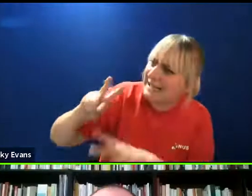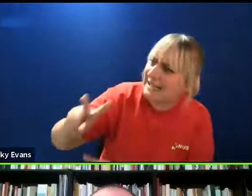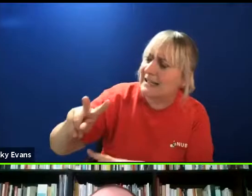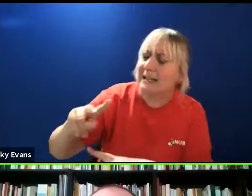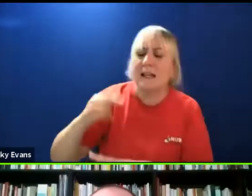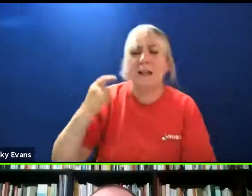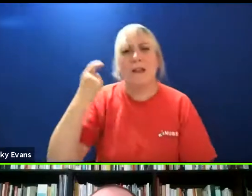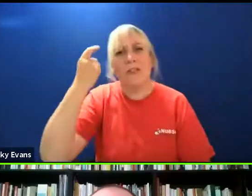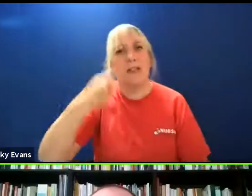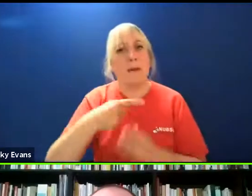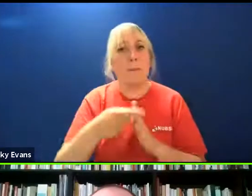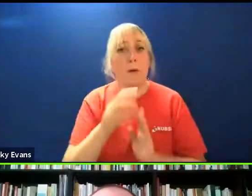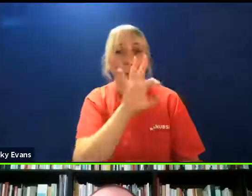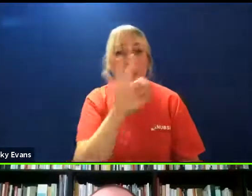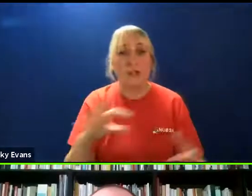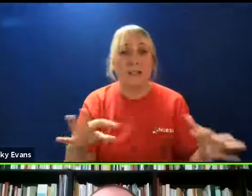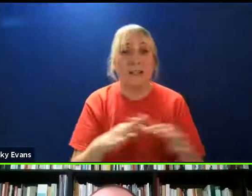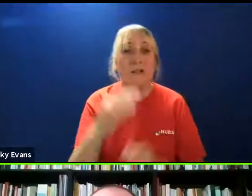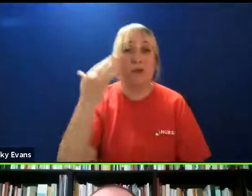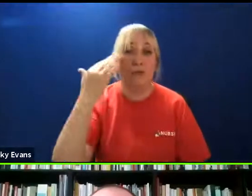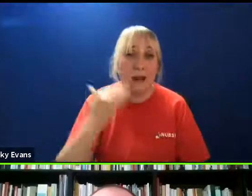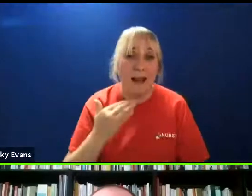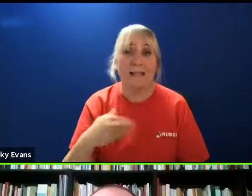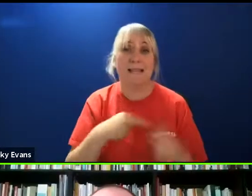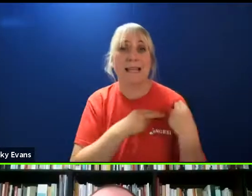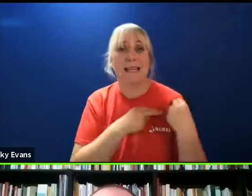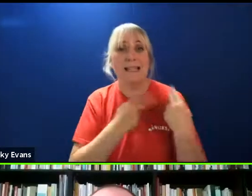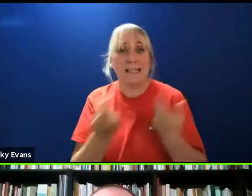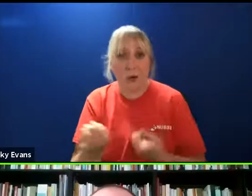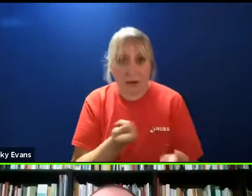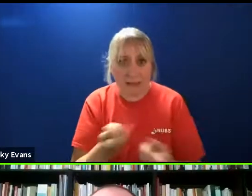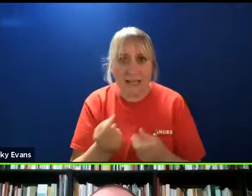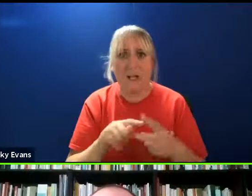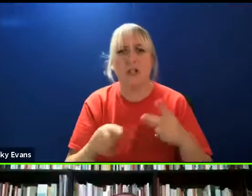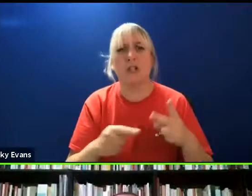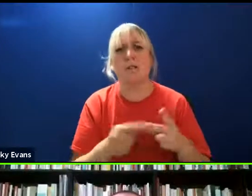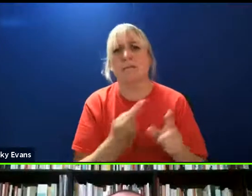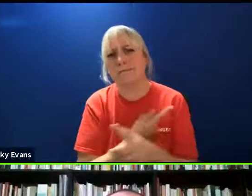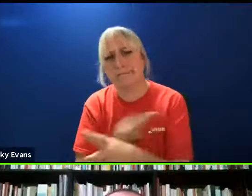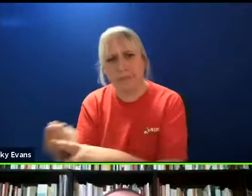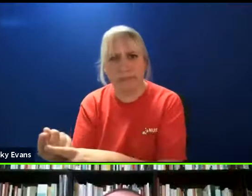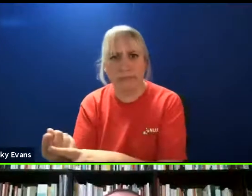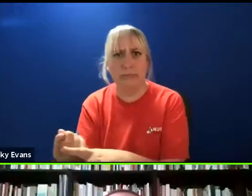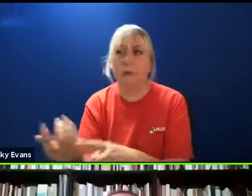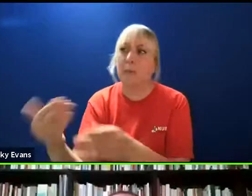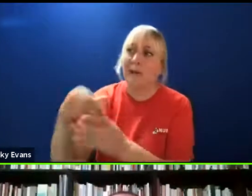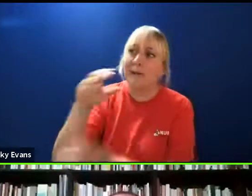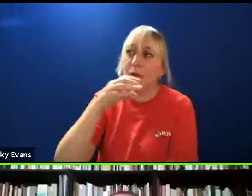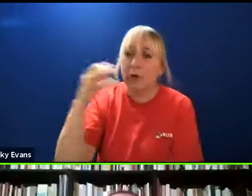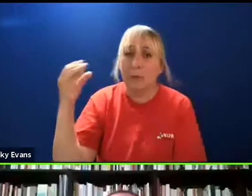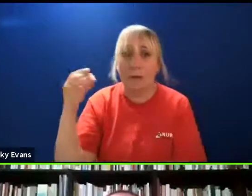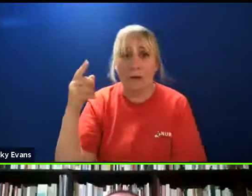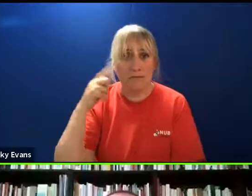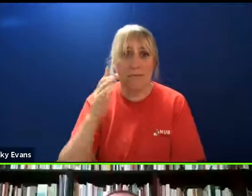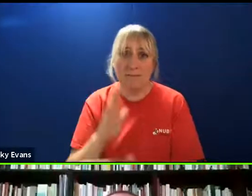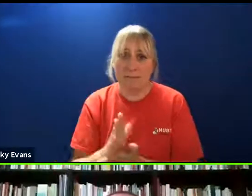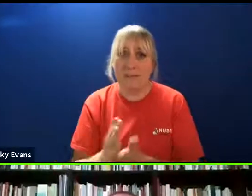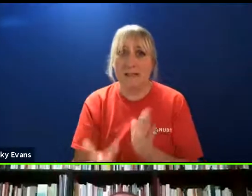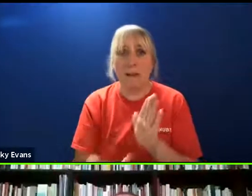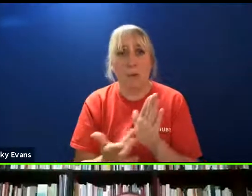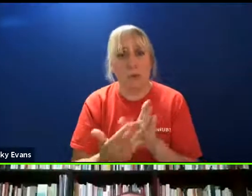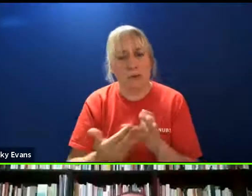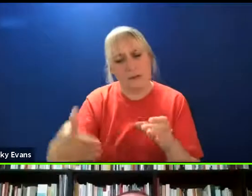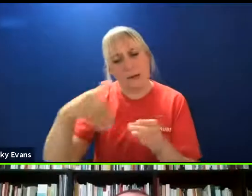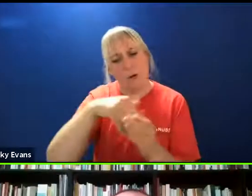race, decolonization and education within Cuba. So we're really, really pleased that that is a crucial and core section within that